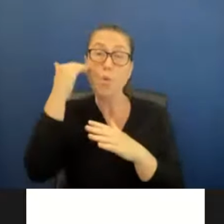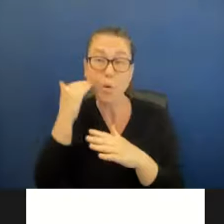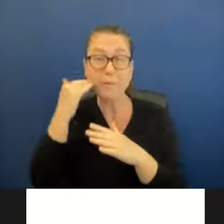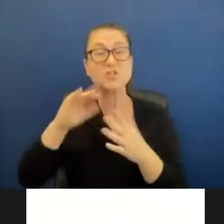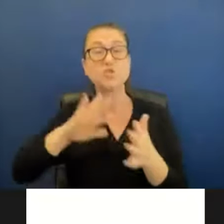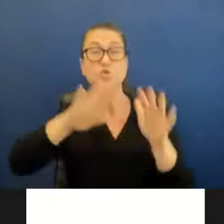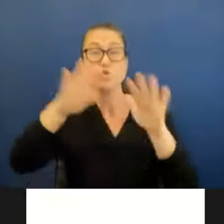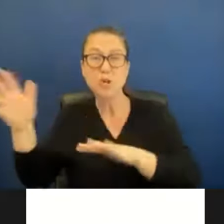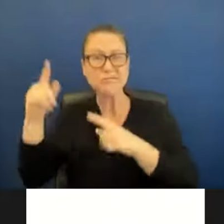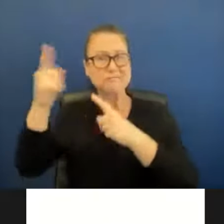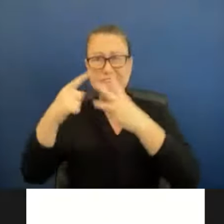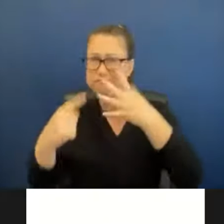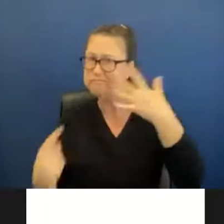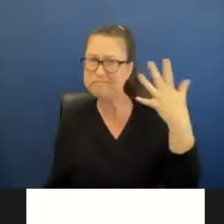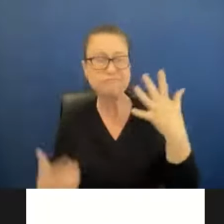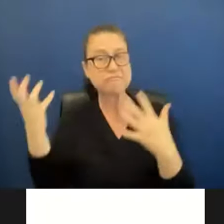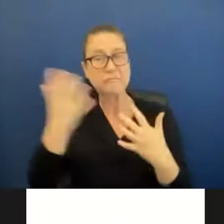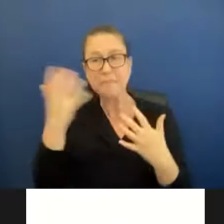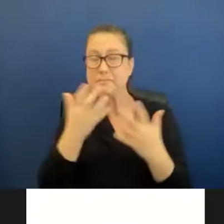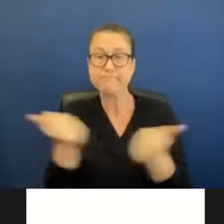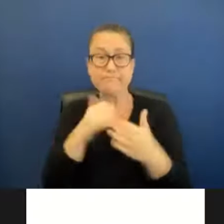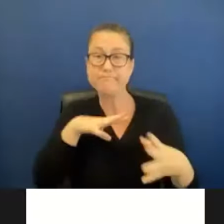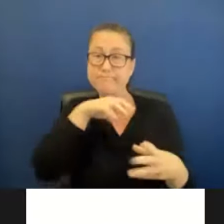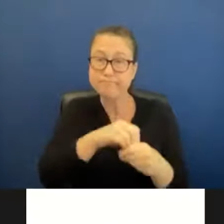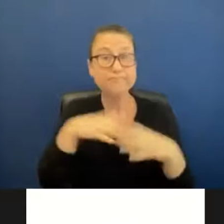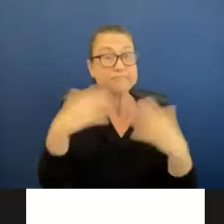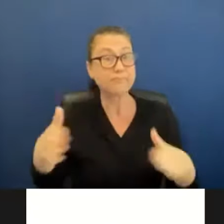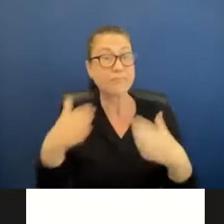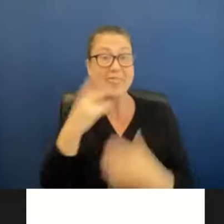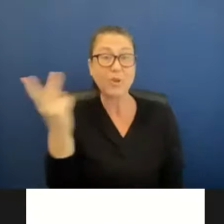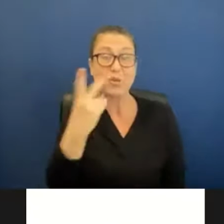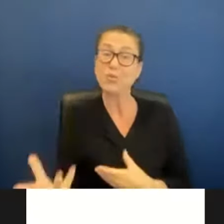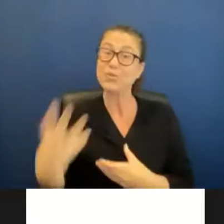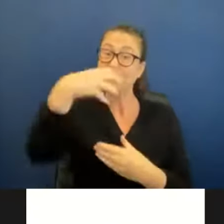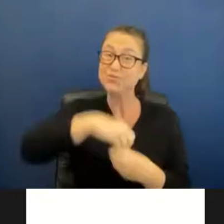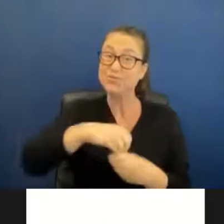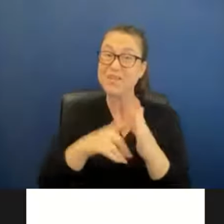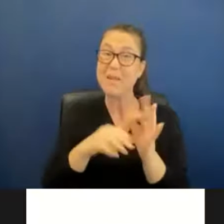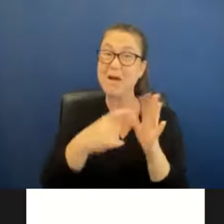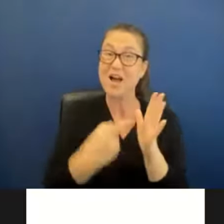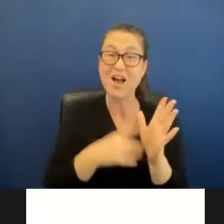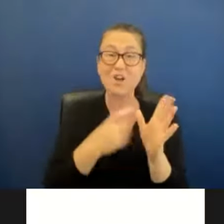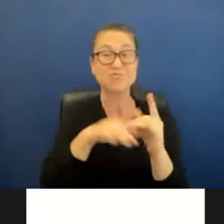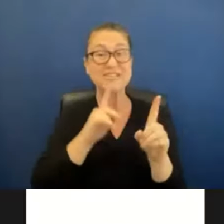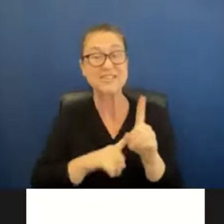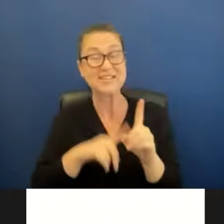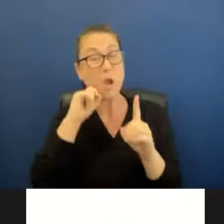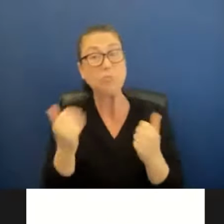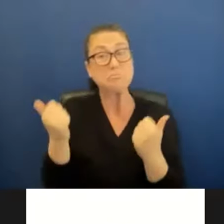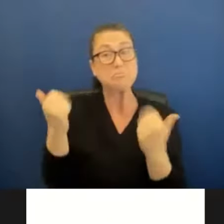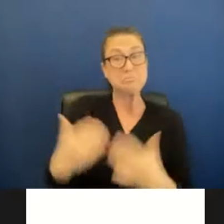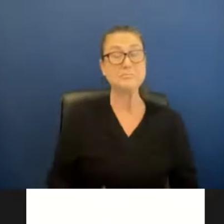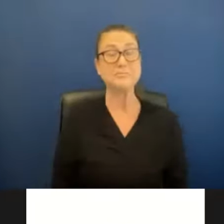and the Fairfax Youth Initiative. Thank you both for joining us today, Amber and Christy, and I hand over to you.